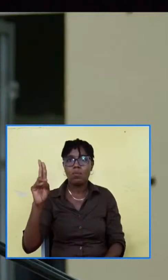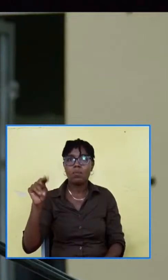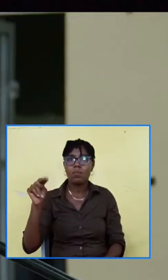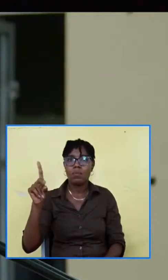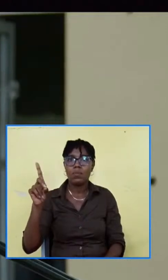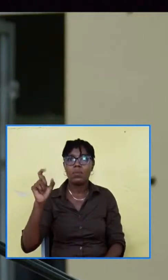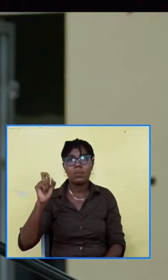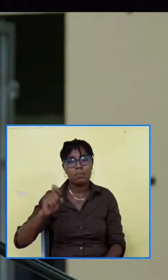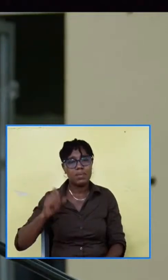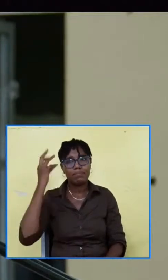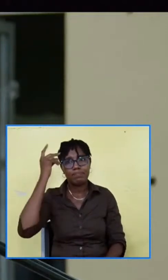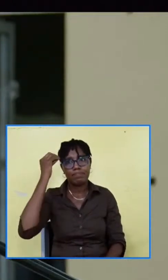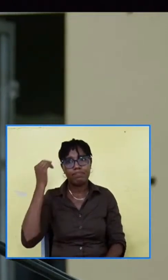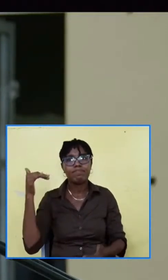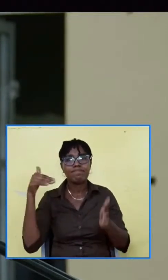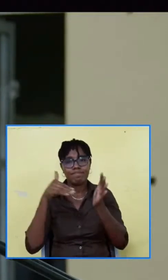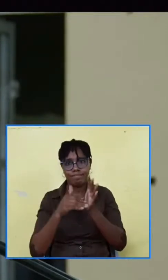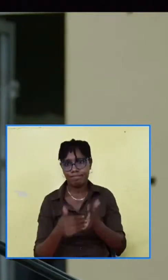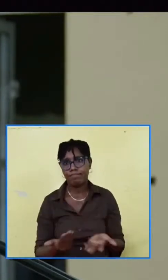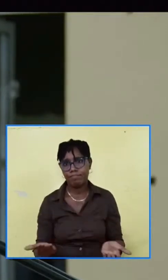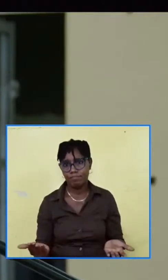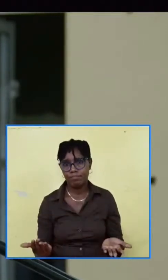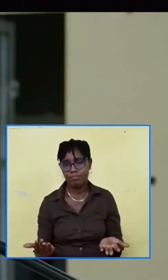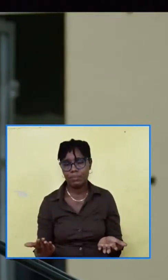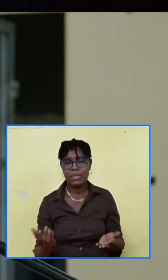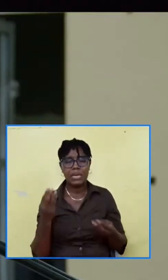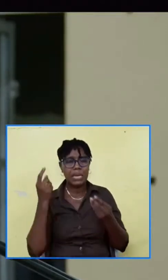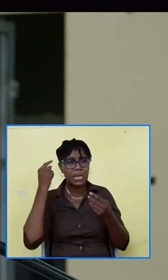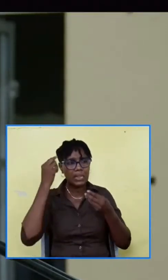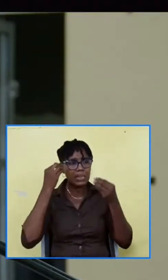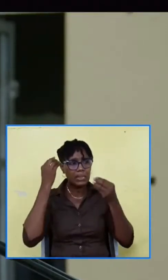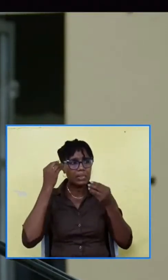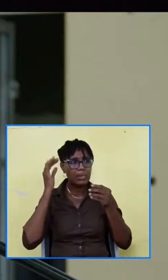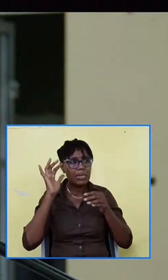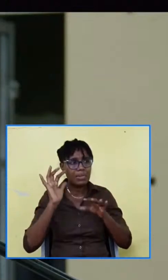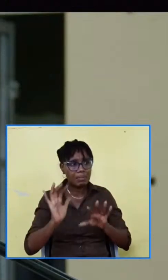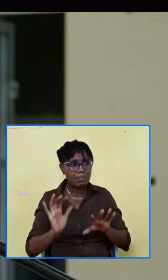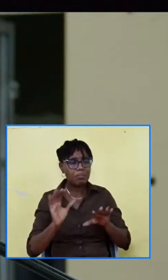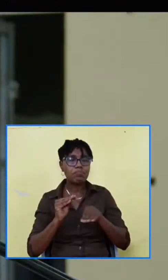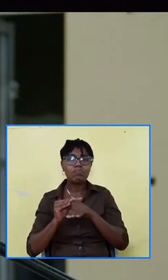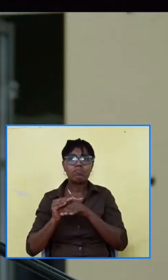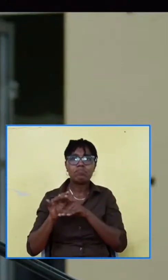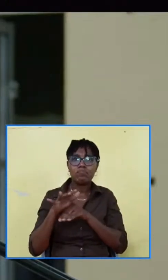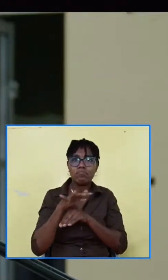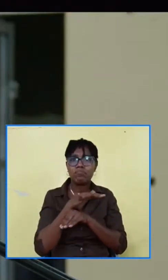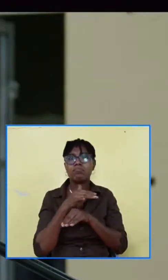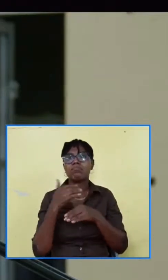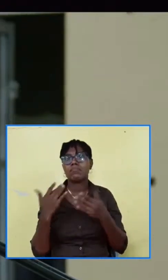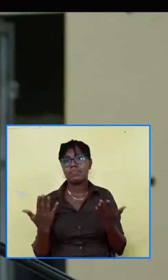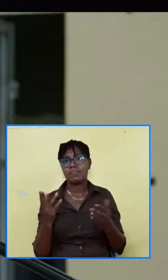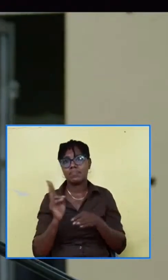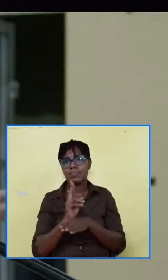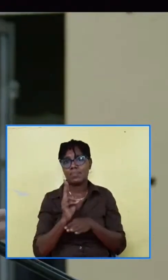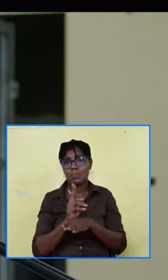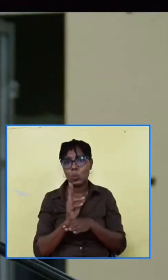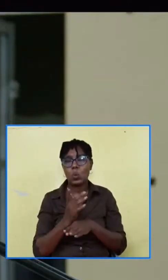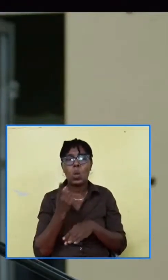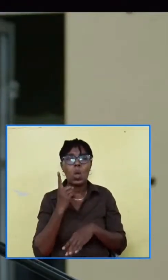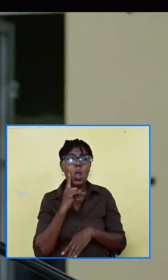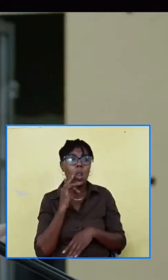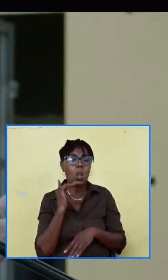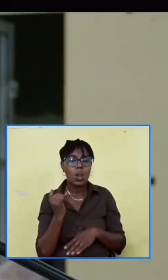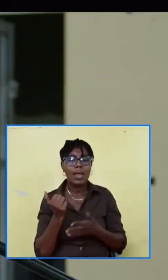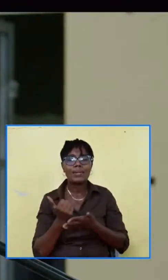encourage that to be done, and that can be used to smooth the FX, and it can also be used as a hybrid